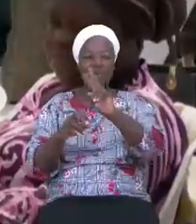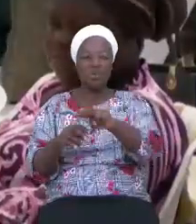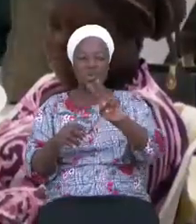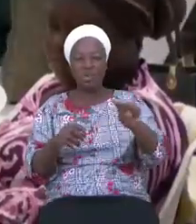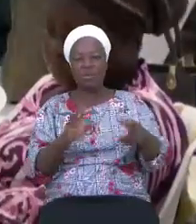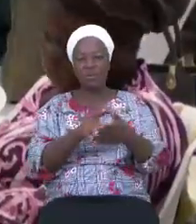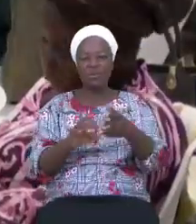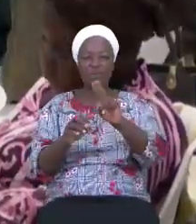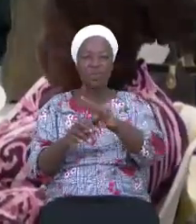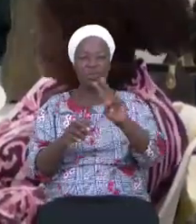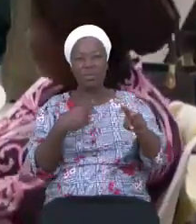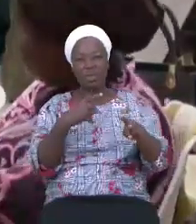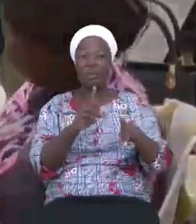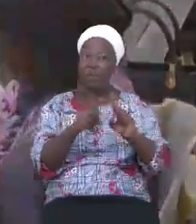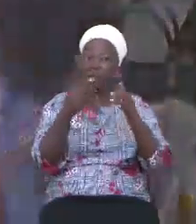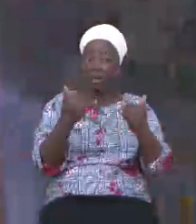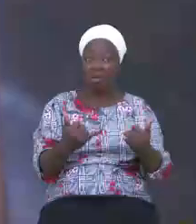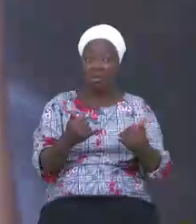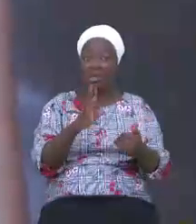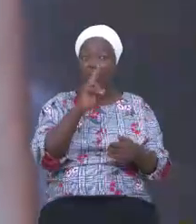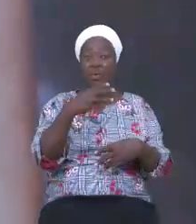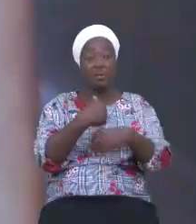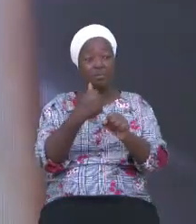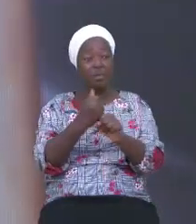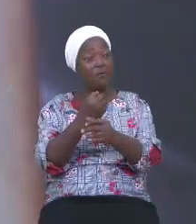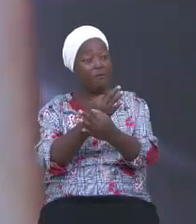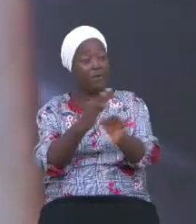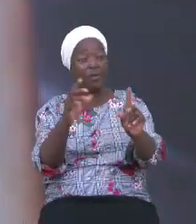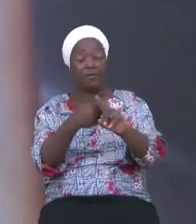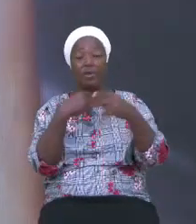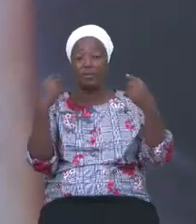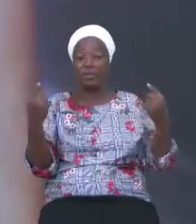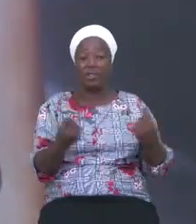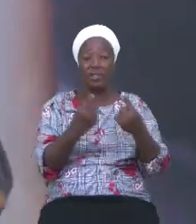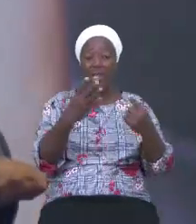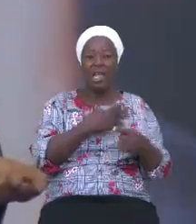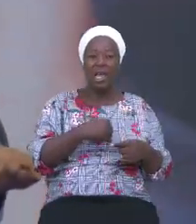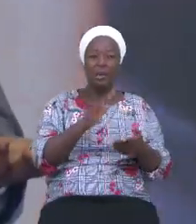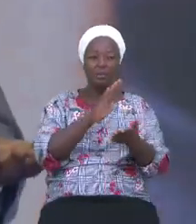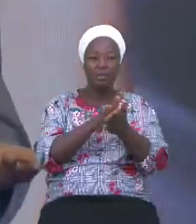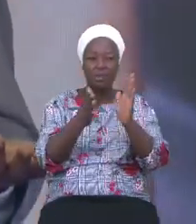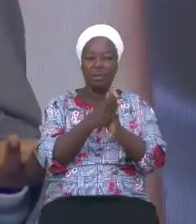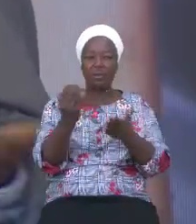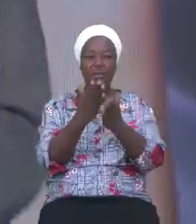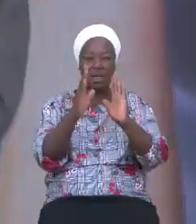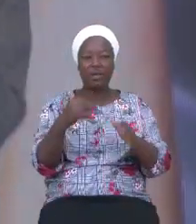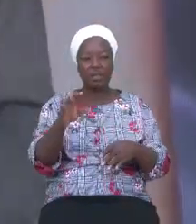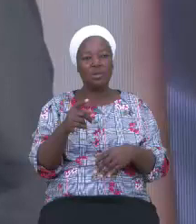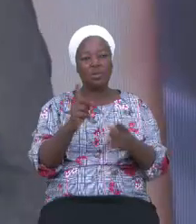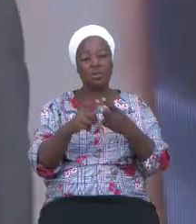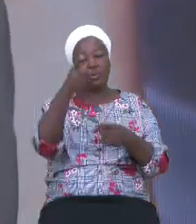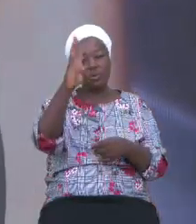22 says, but now, being made free from sin and become the servants to